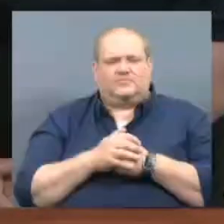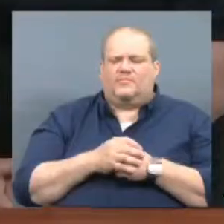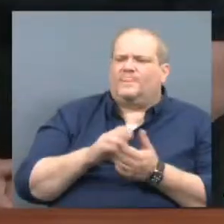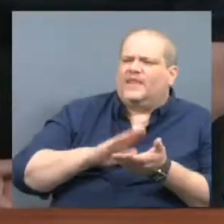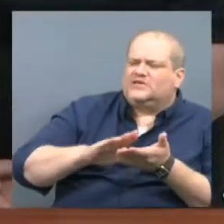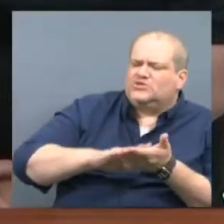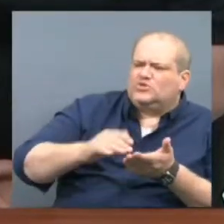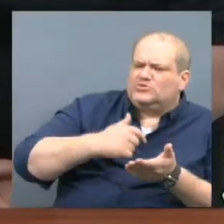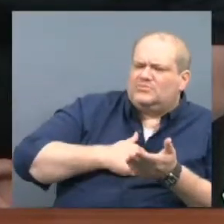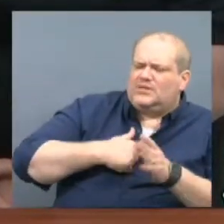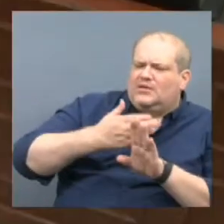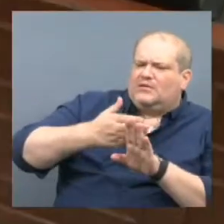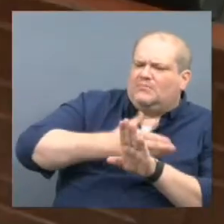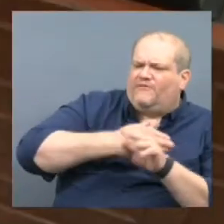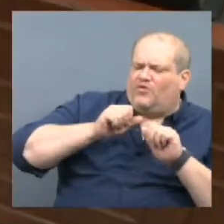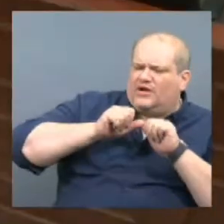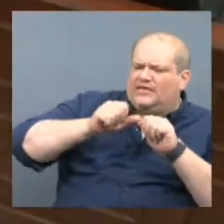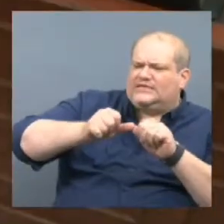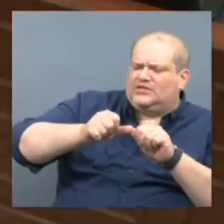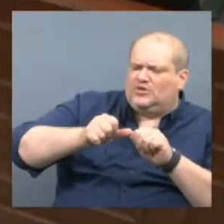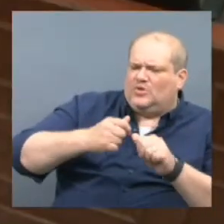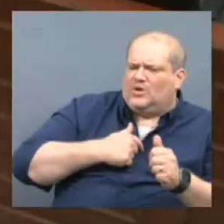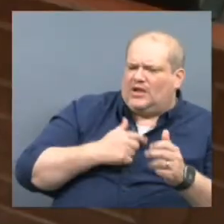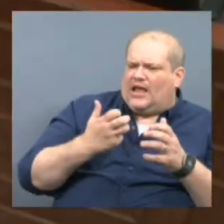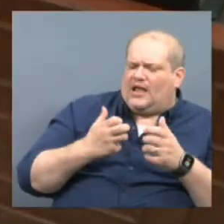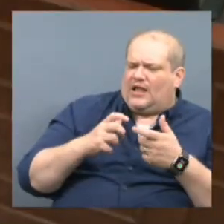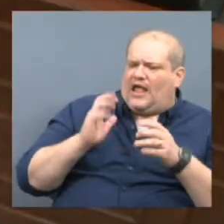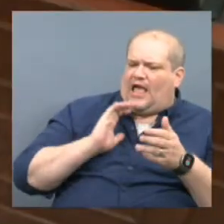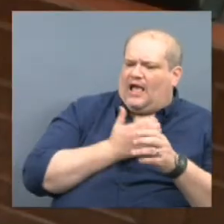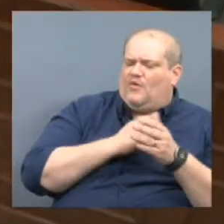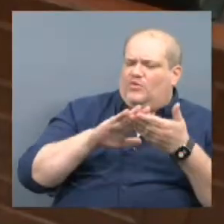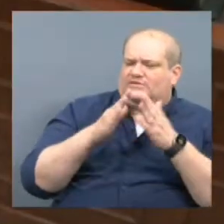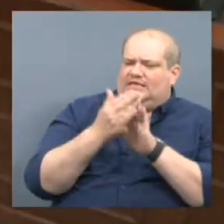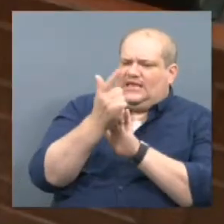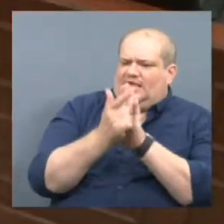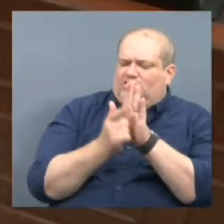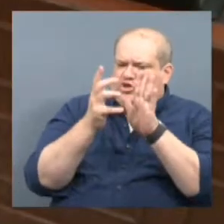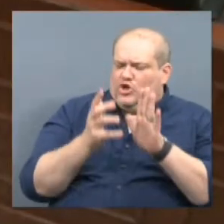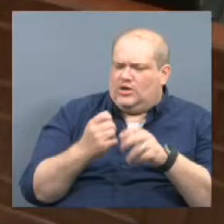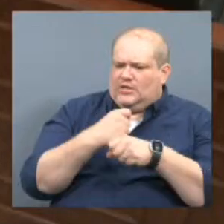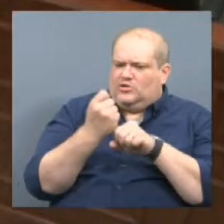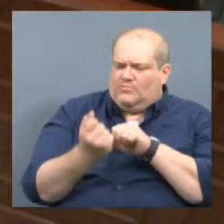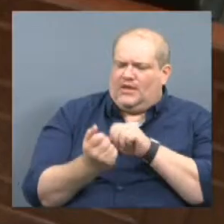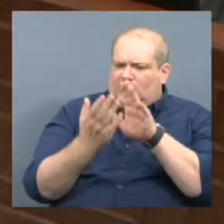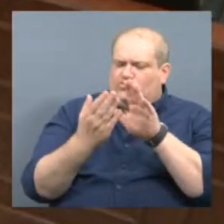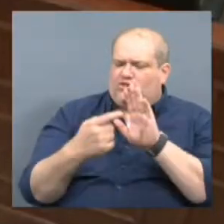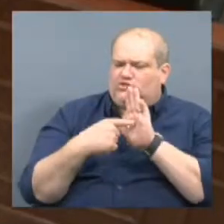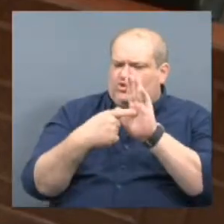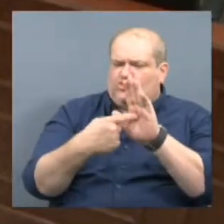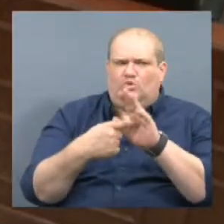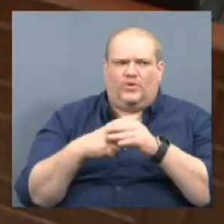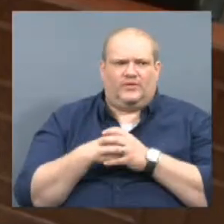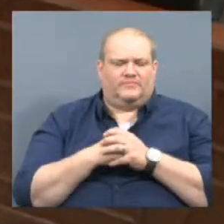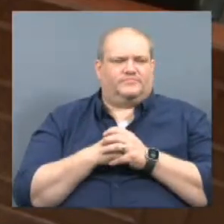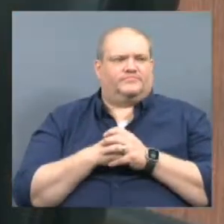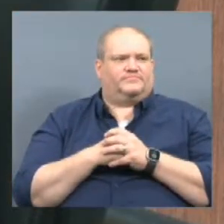madam. Before you continue here, I want our city attorney to make an address. Sean, if you will. Yeah, you